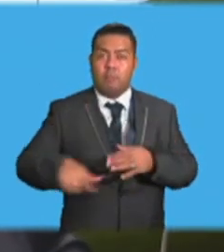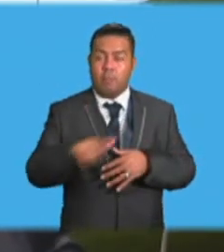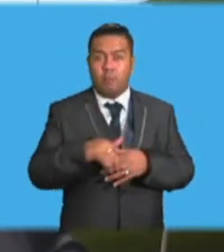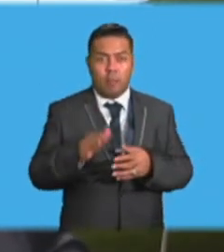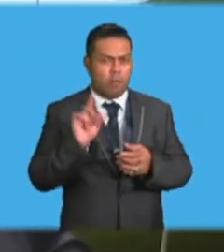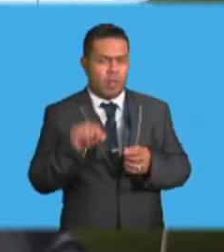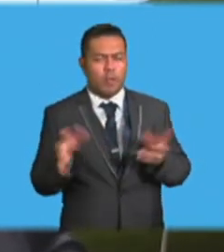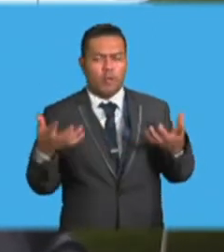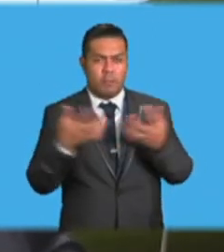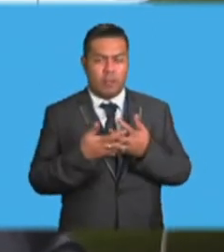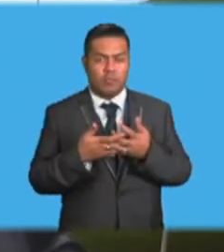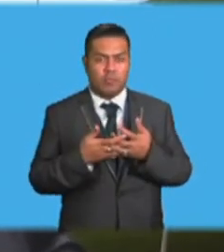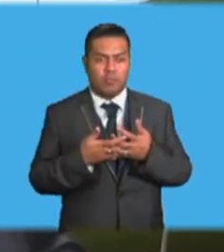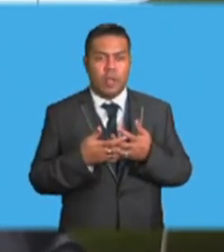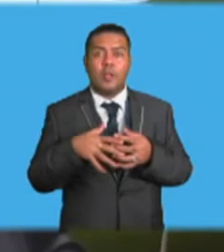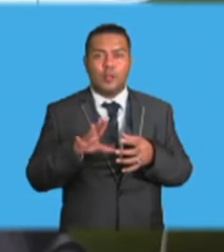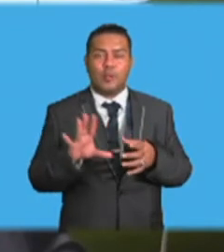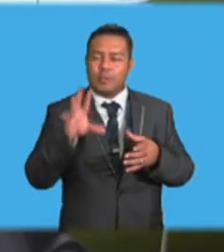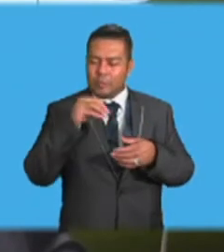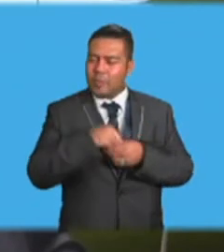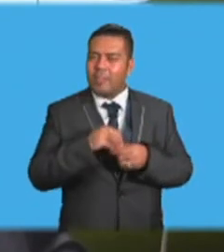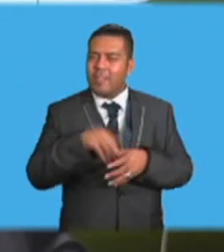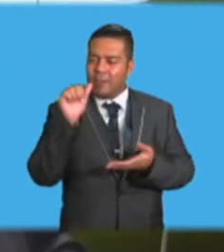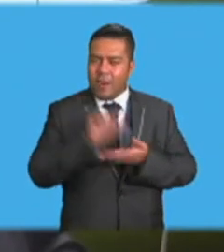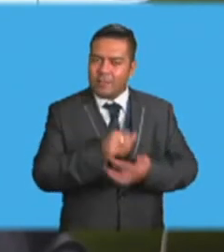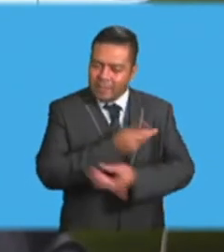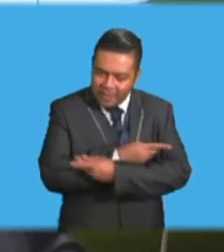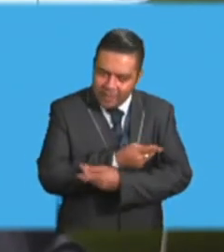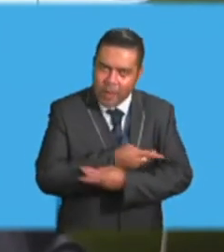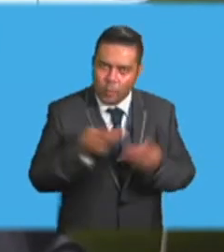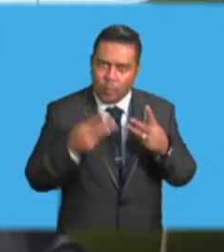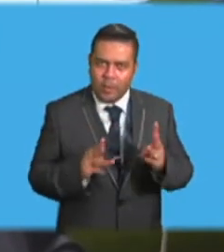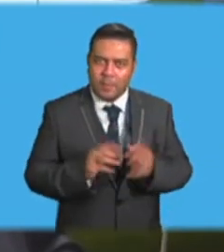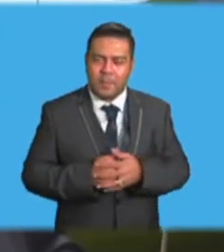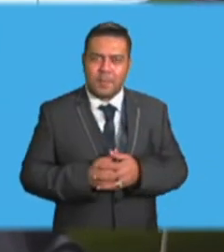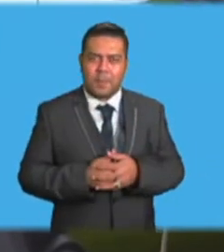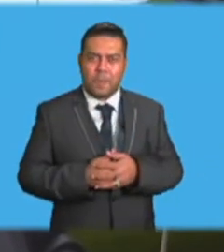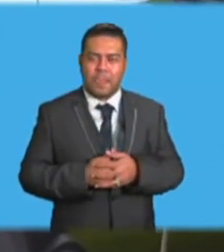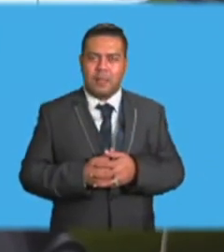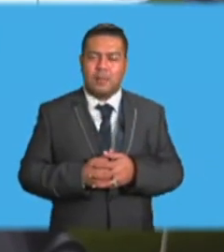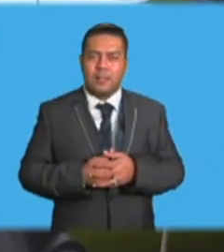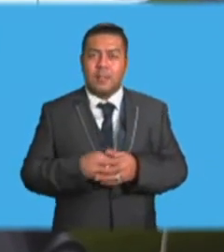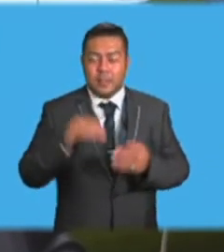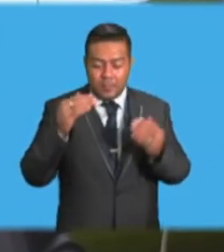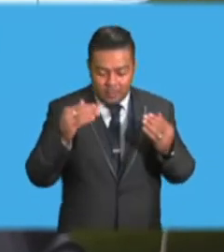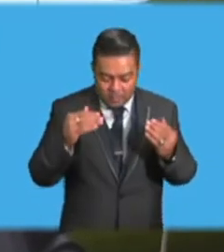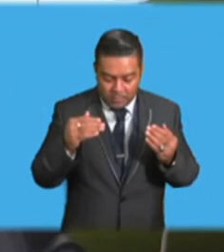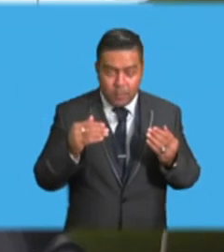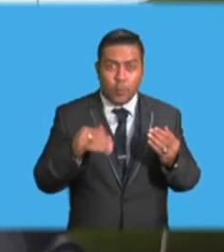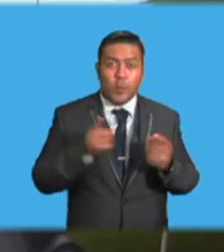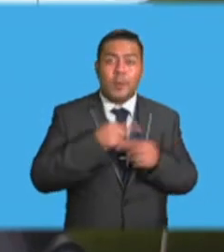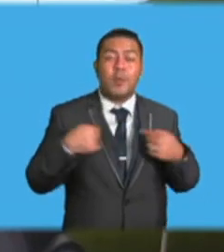is conducive to ensuring that they carry out their rights in a dignified manner, Madam Speaker. Madam Speaker, we will of course be working